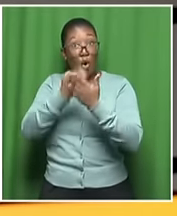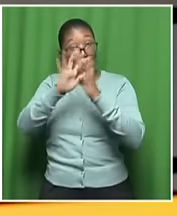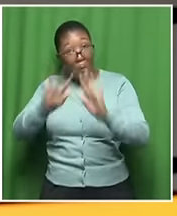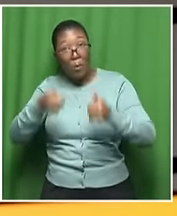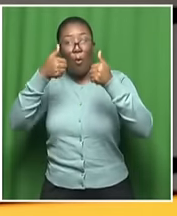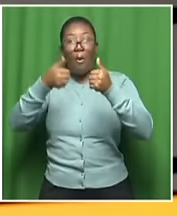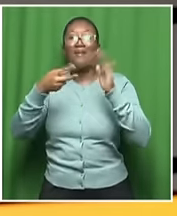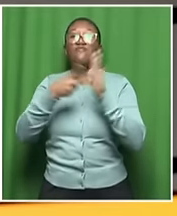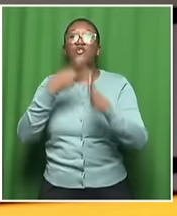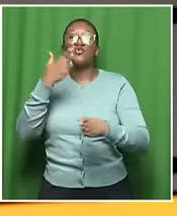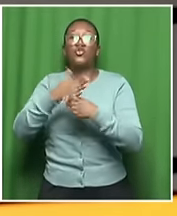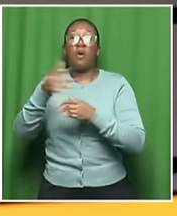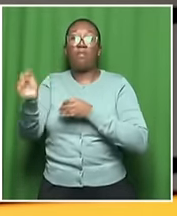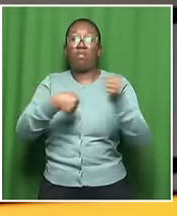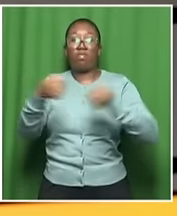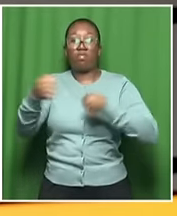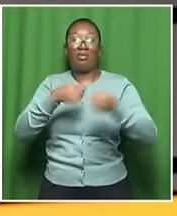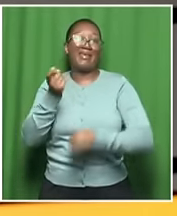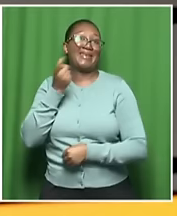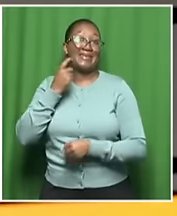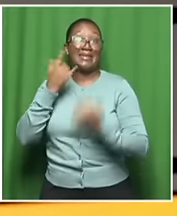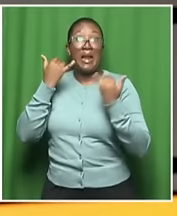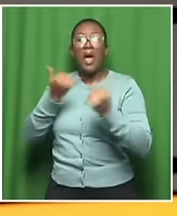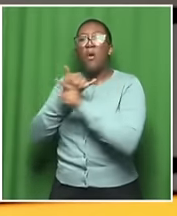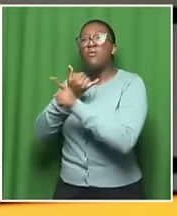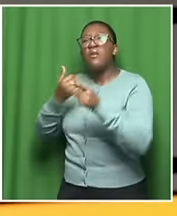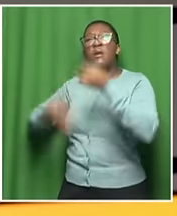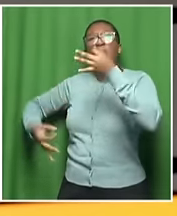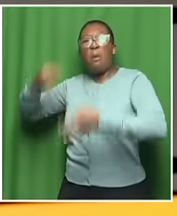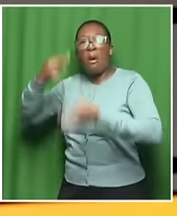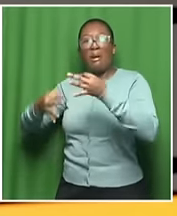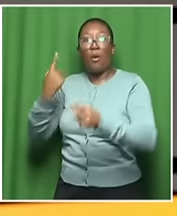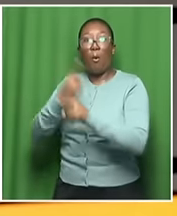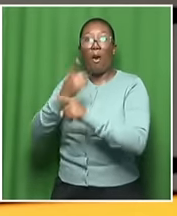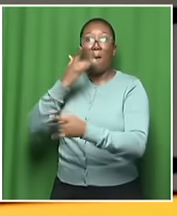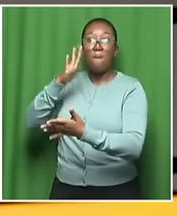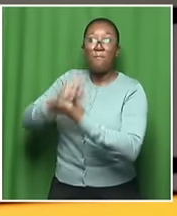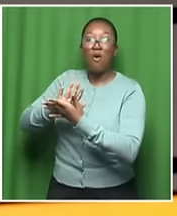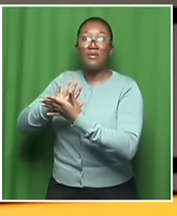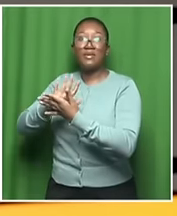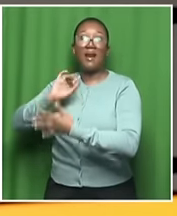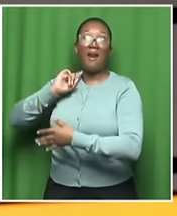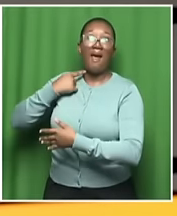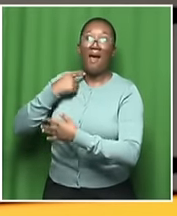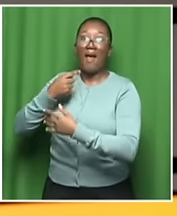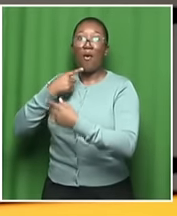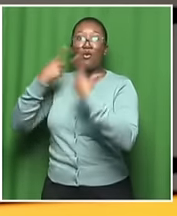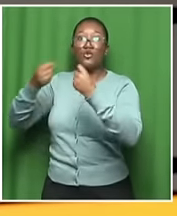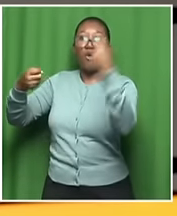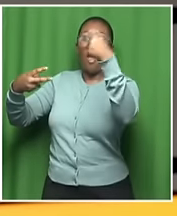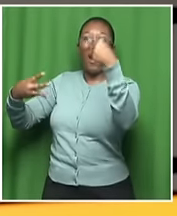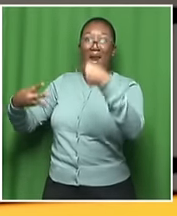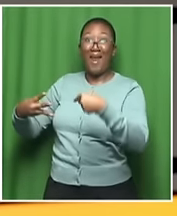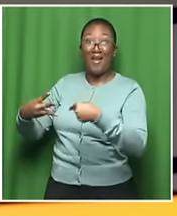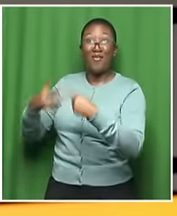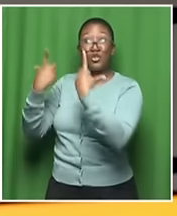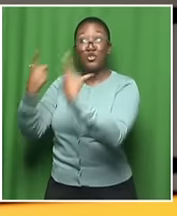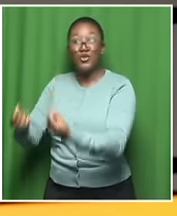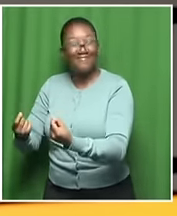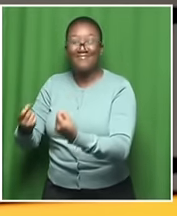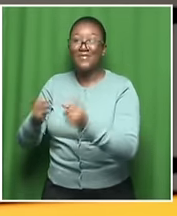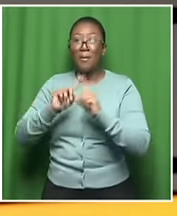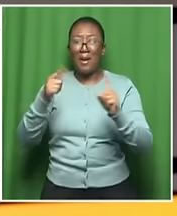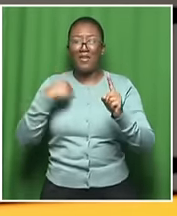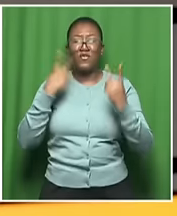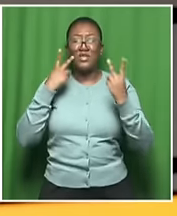Politicians must stop to just making promises. We also differ from the Freedom Front Plus differs from the DA,